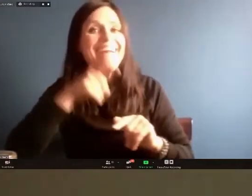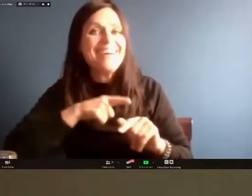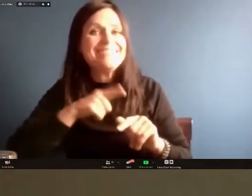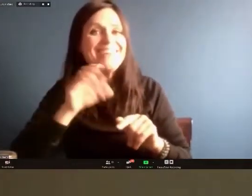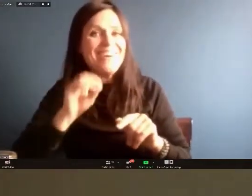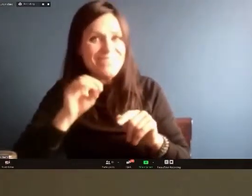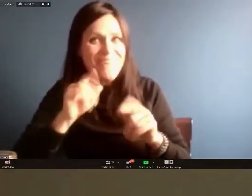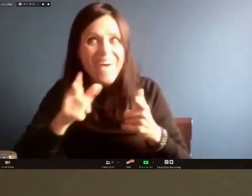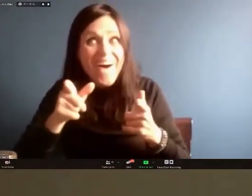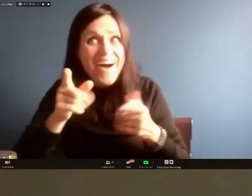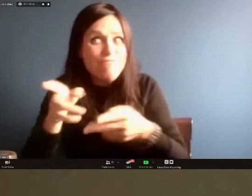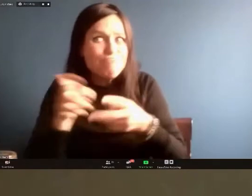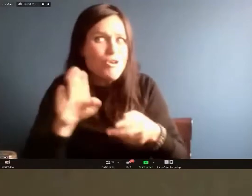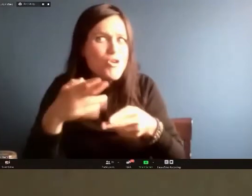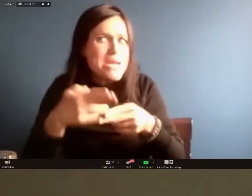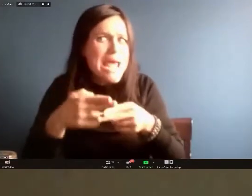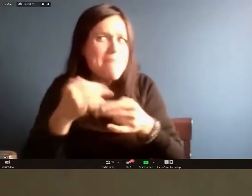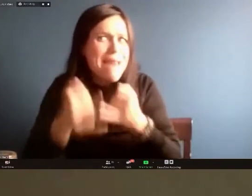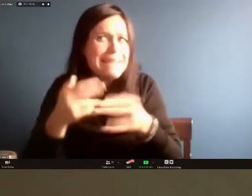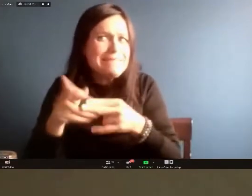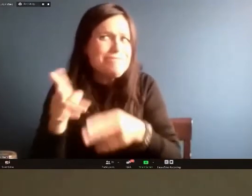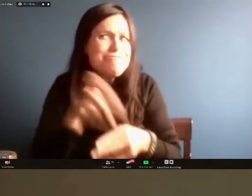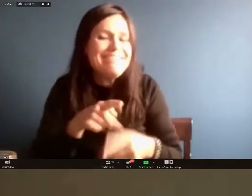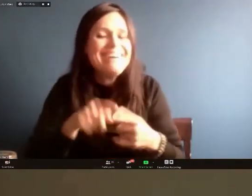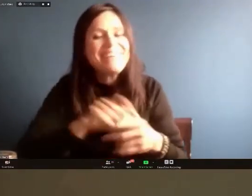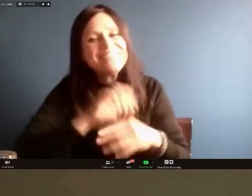book because I totally stole her last name.